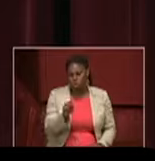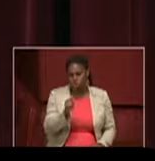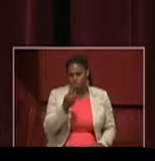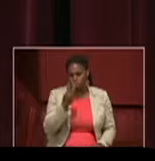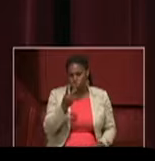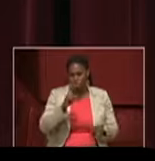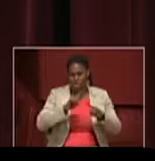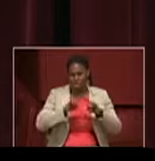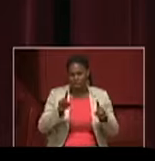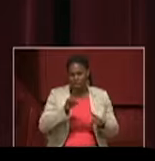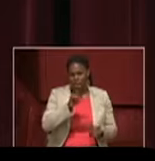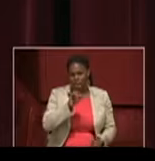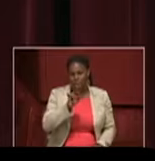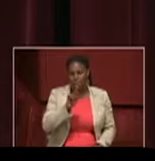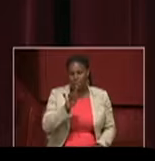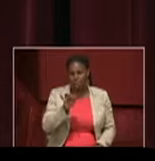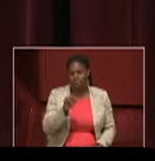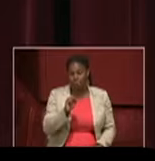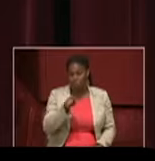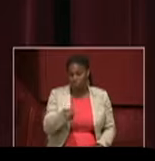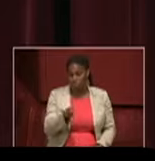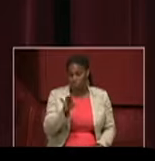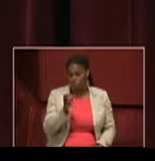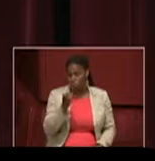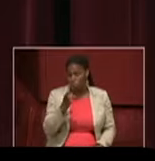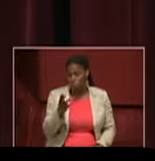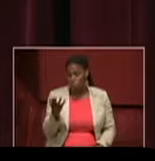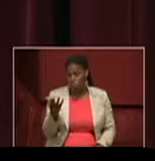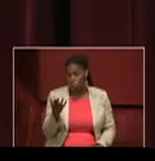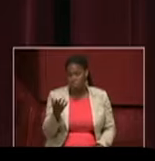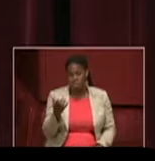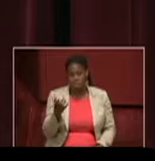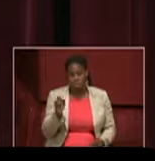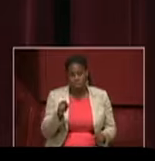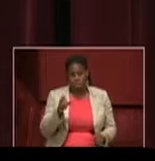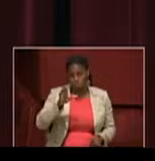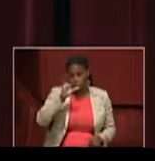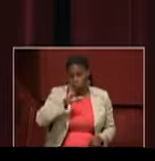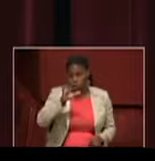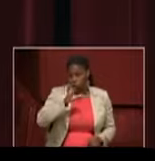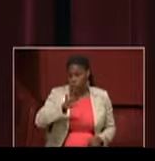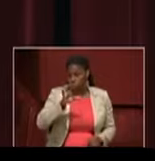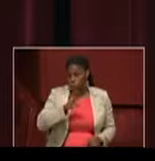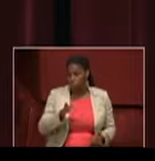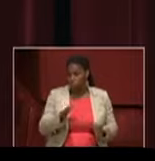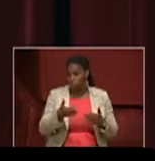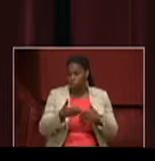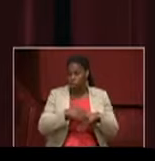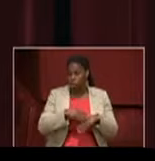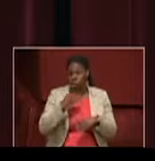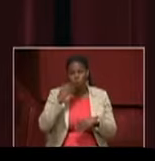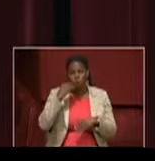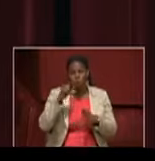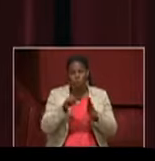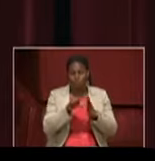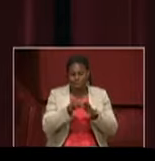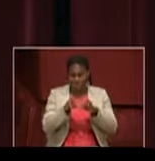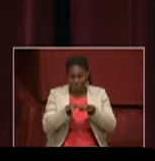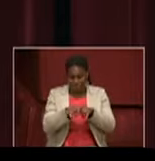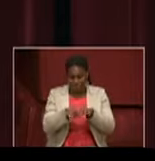links that you can find for it. Or you can just go to the search box on the homepage if you want to. Type